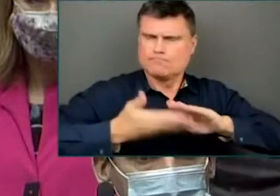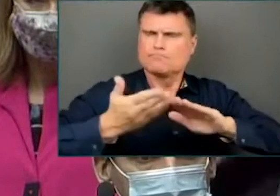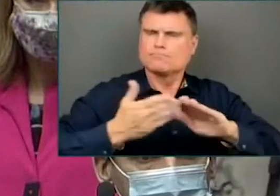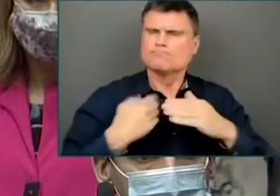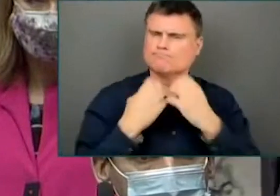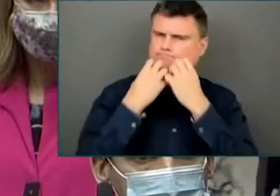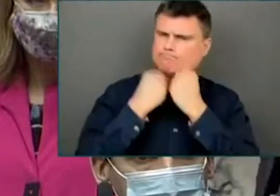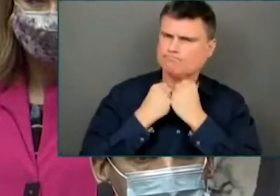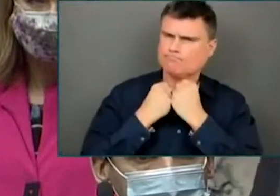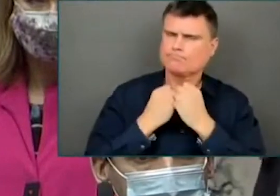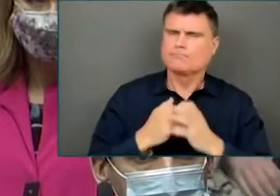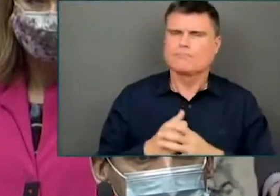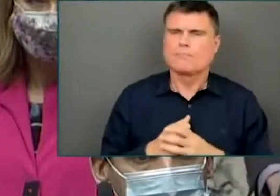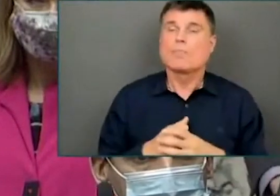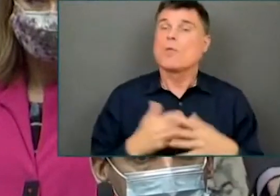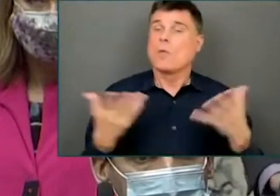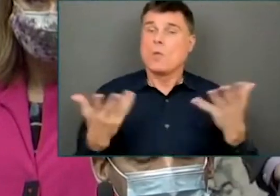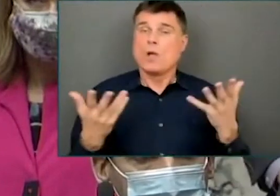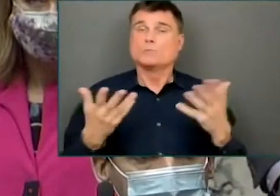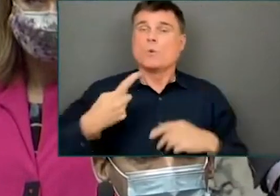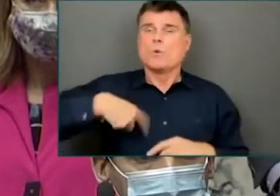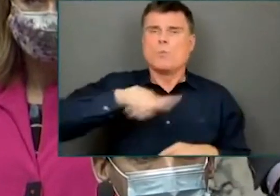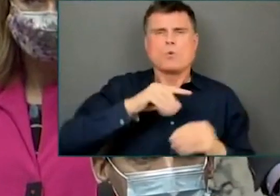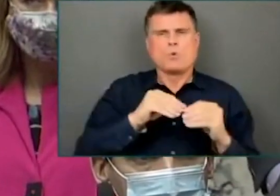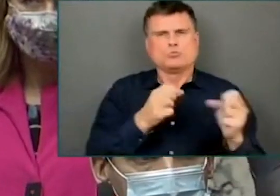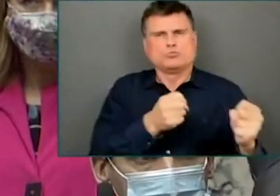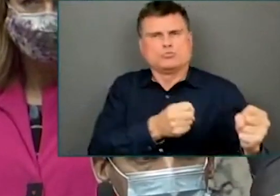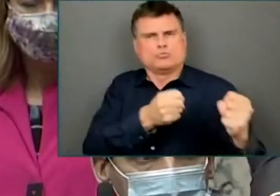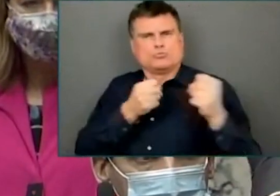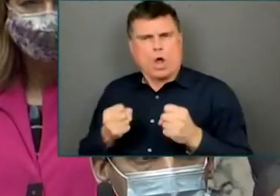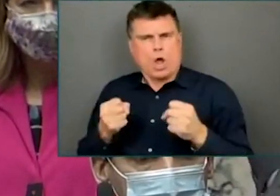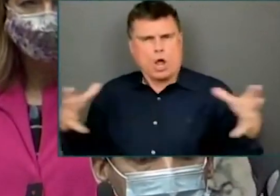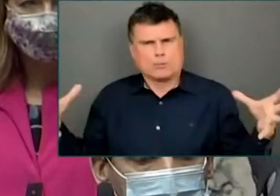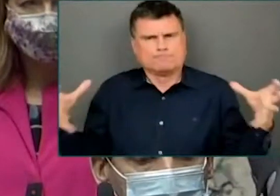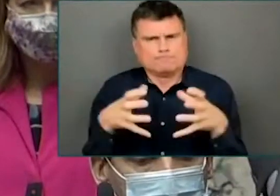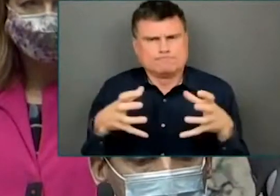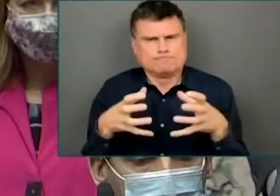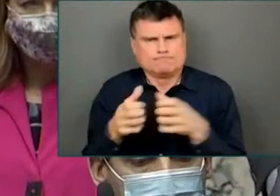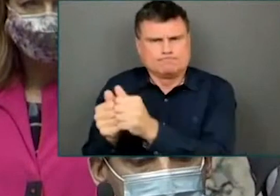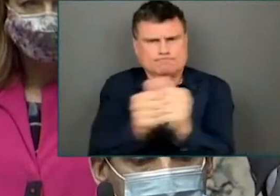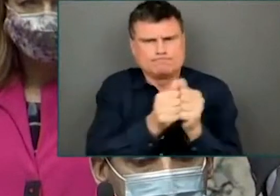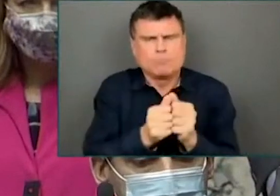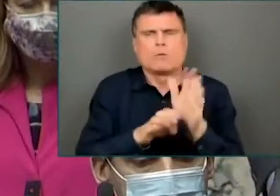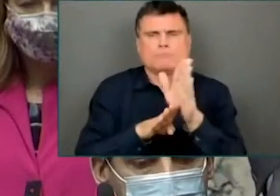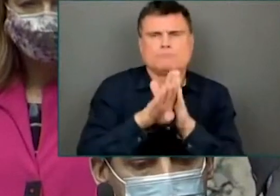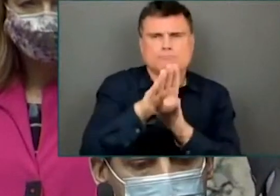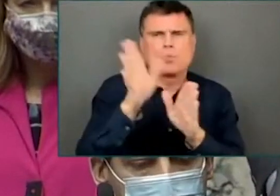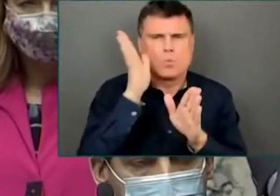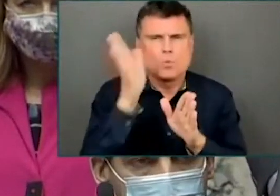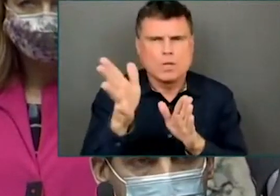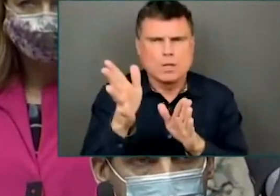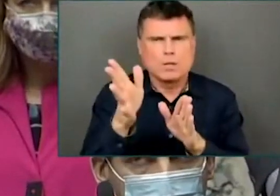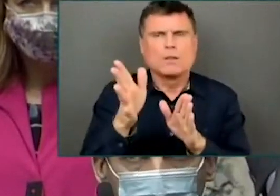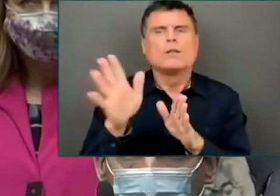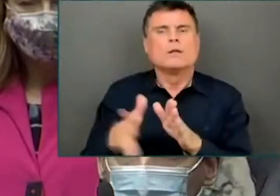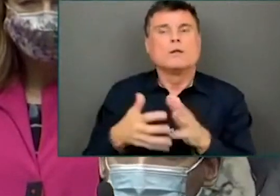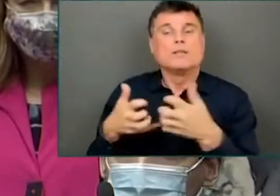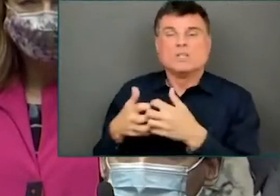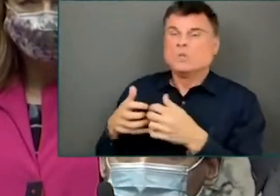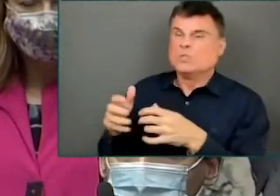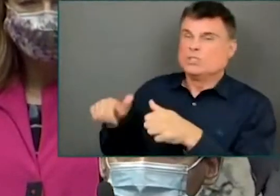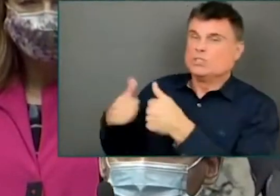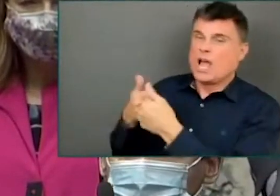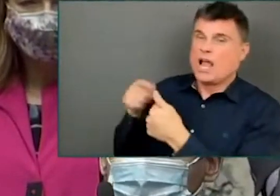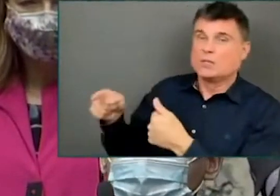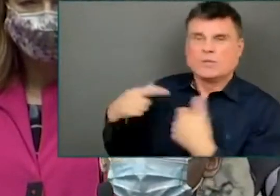together. Budget 2022 meets today's challenges while always investing in a stronger British Columbia. It